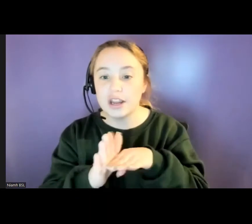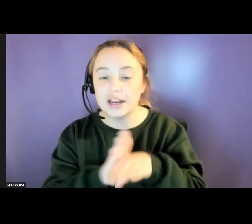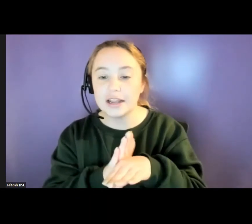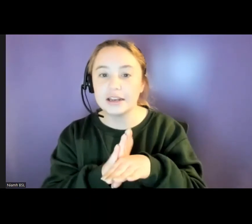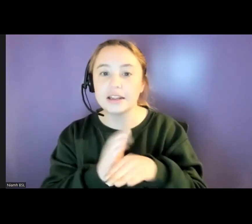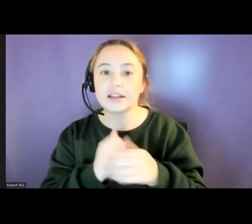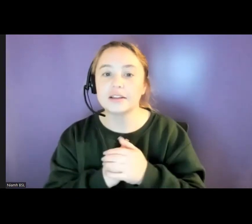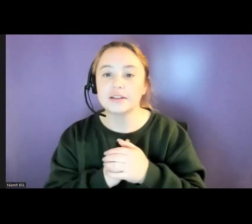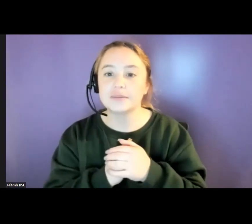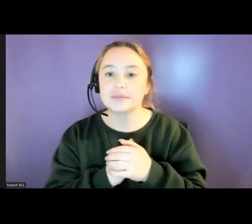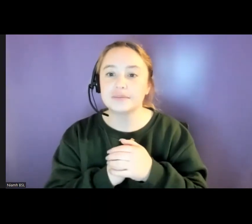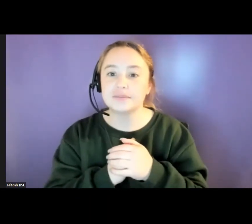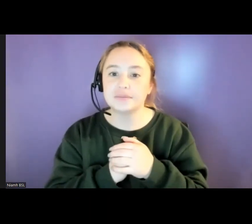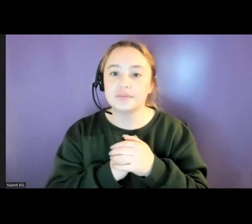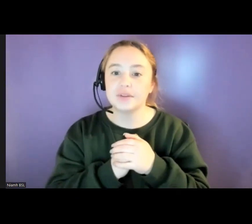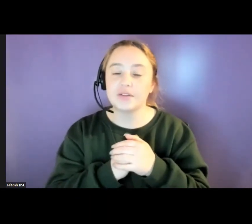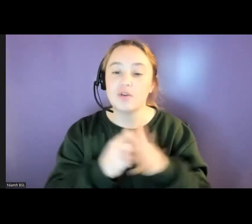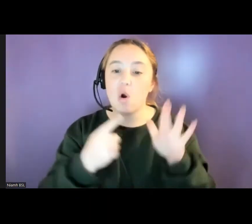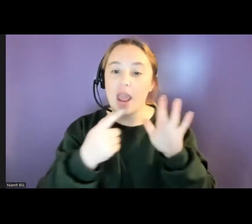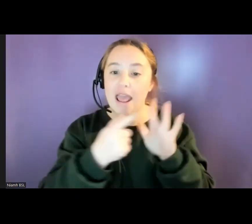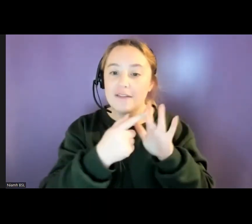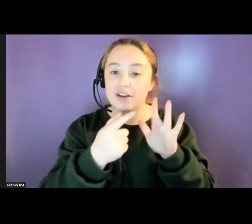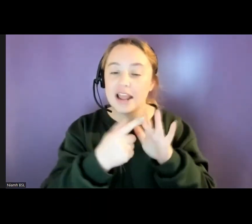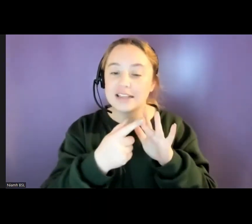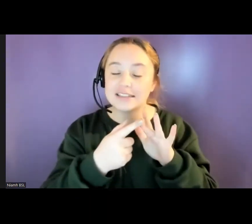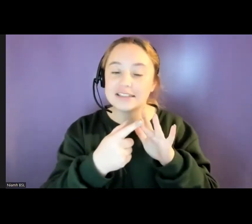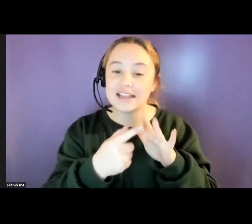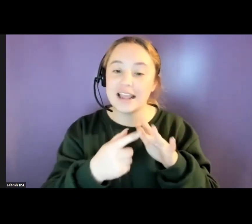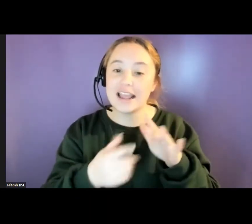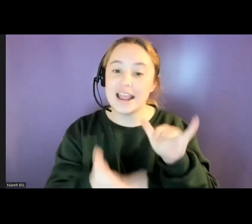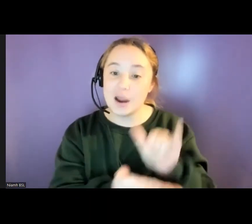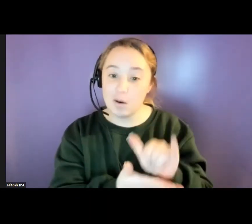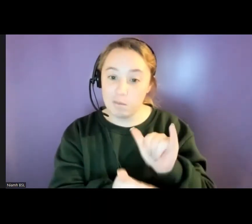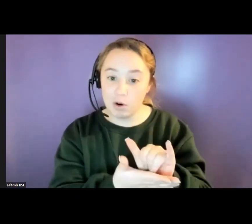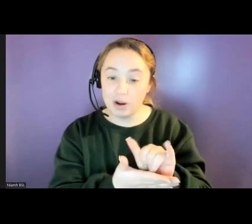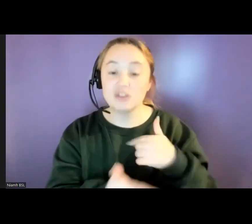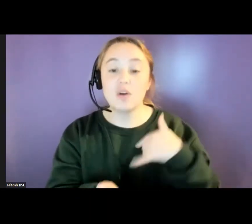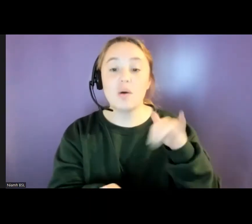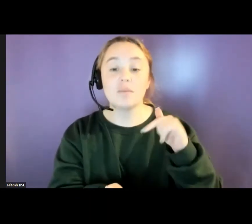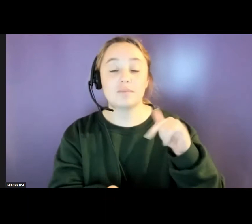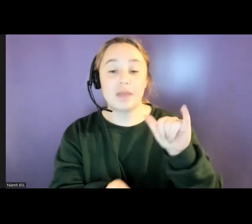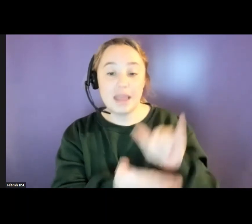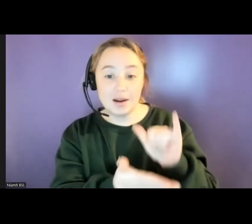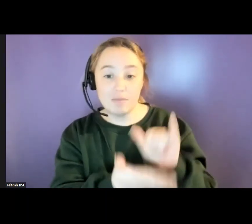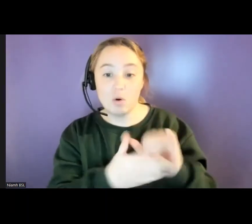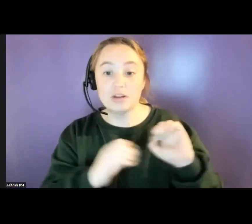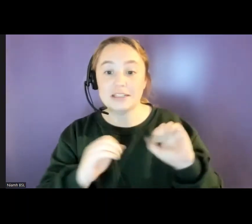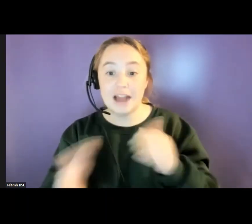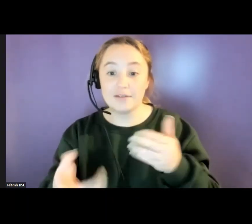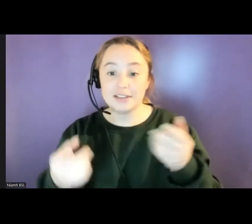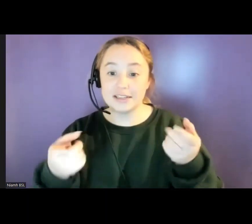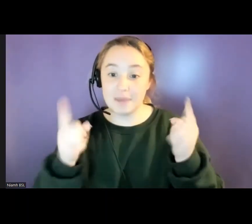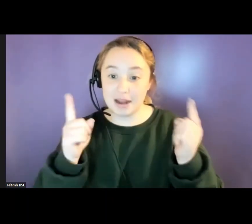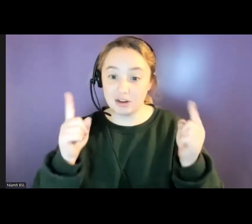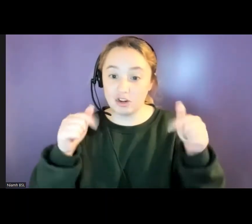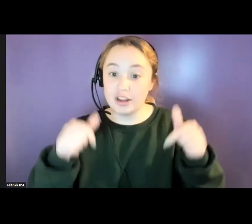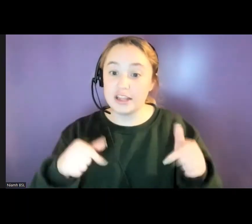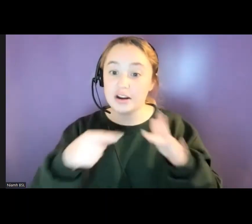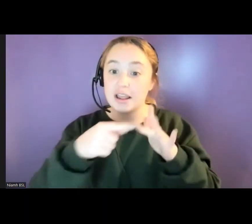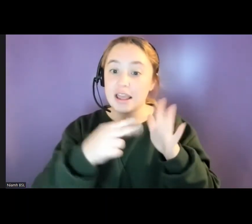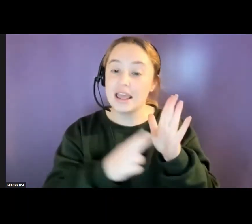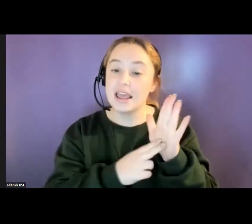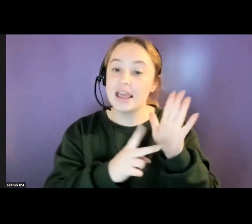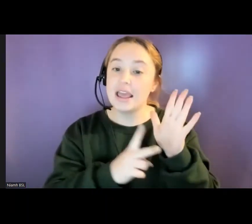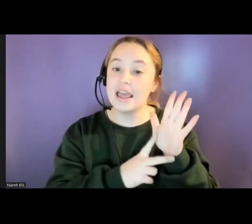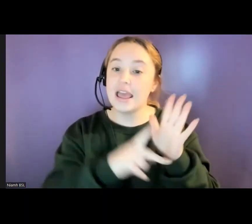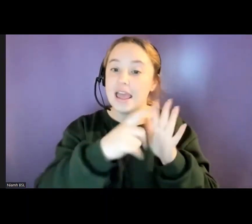and specifically Inverness Airport. So I'm the Airport Services Manager here within Inverness.